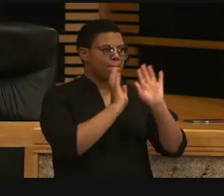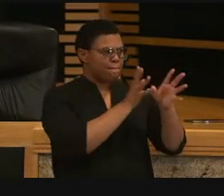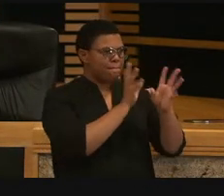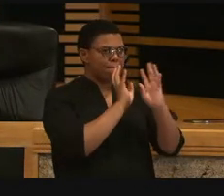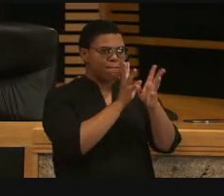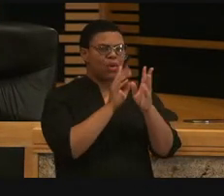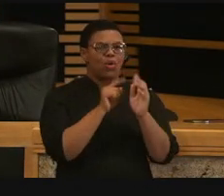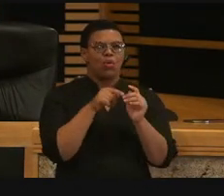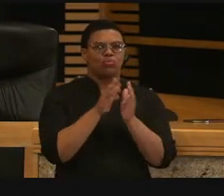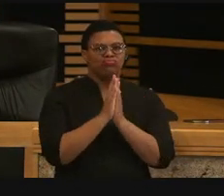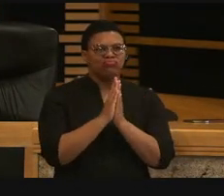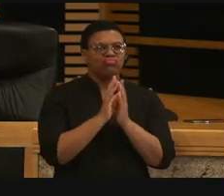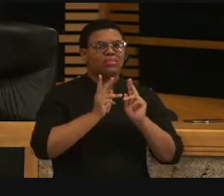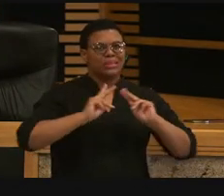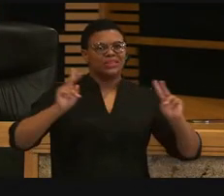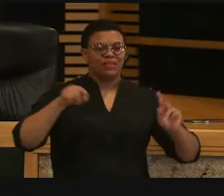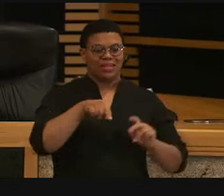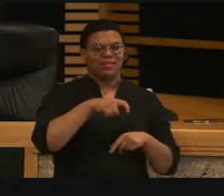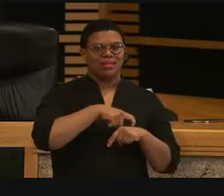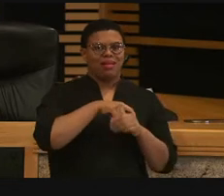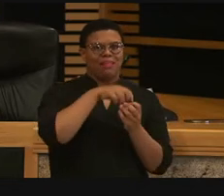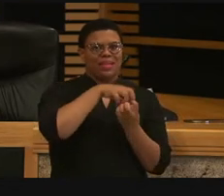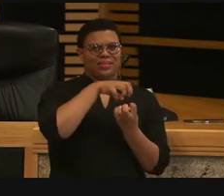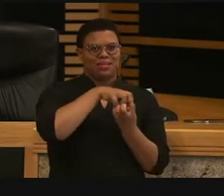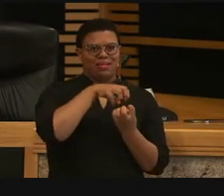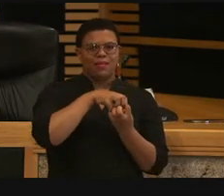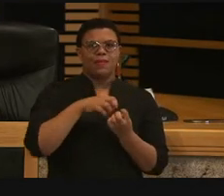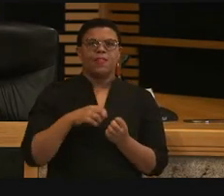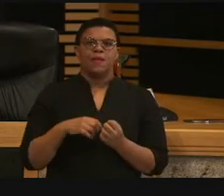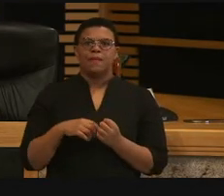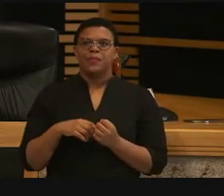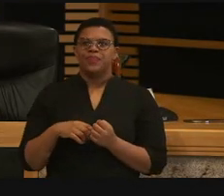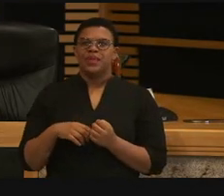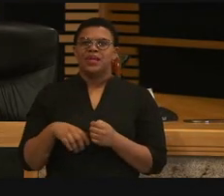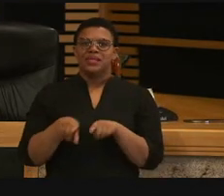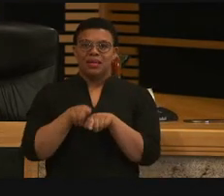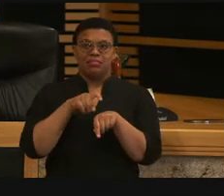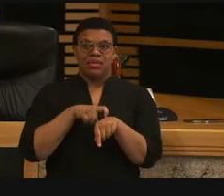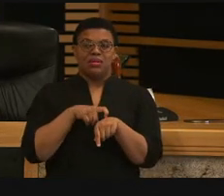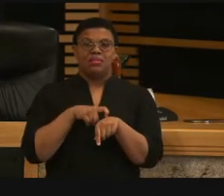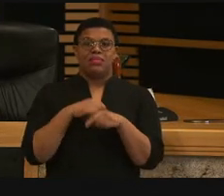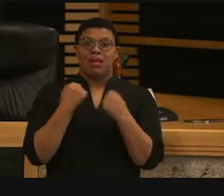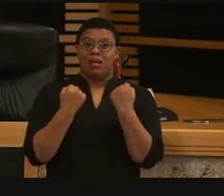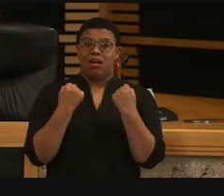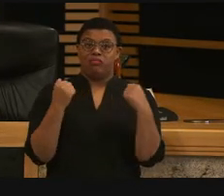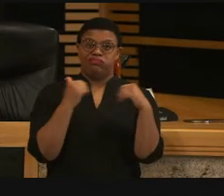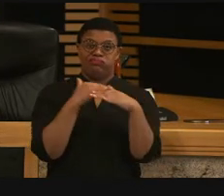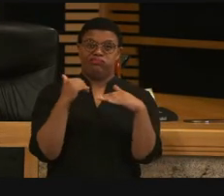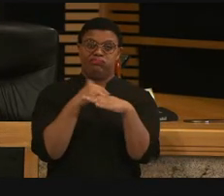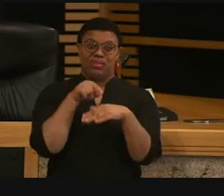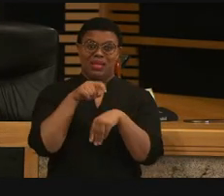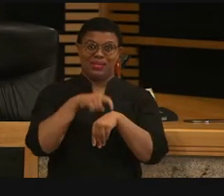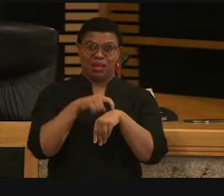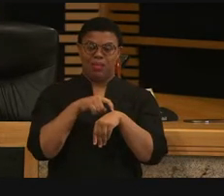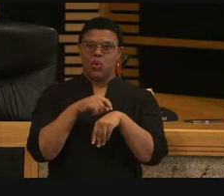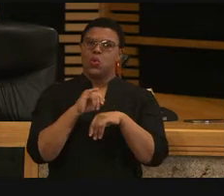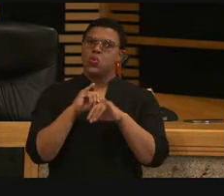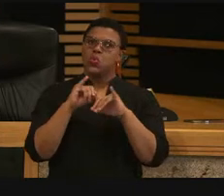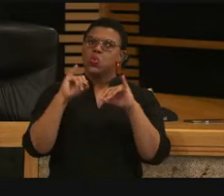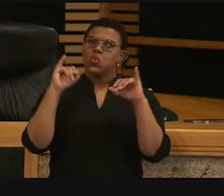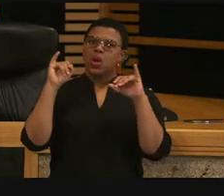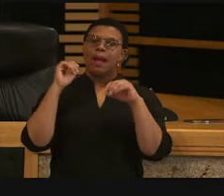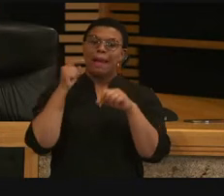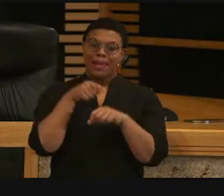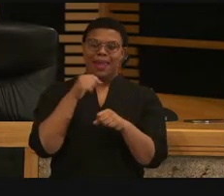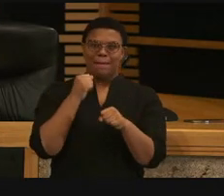upcoming Easter weekend. Whereas the increased traffic volume during this period account for numerous